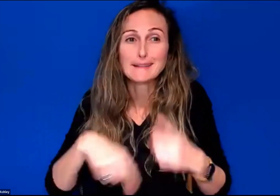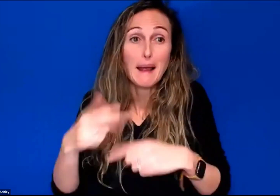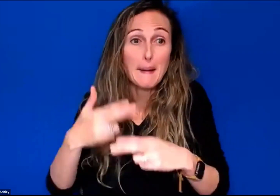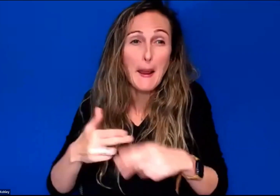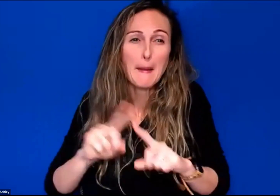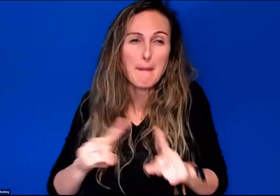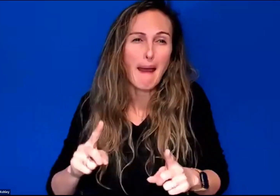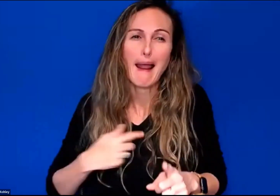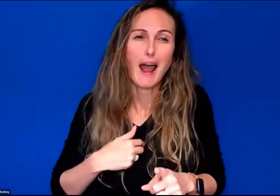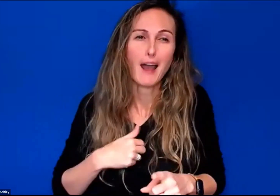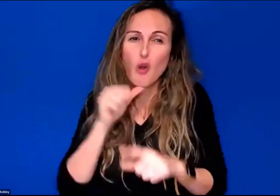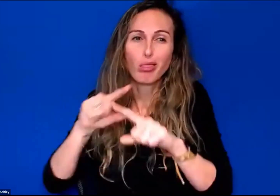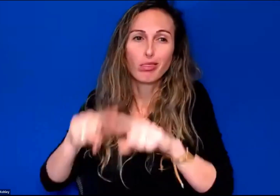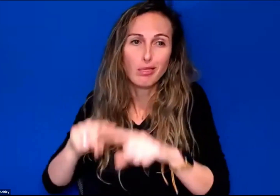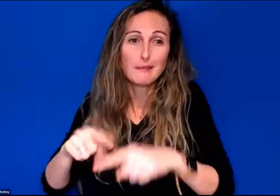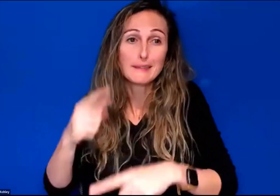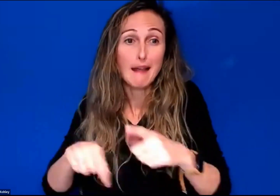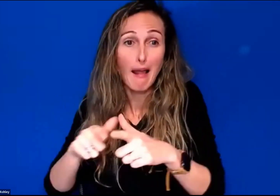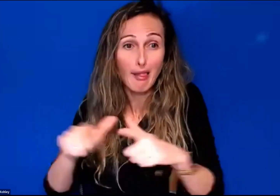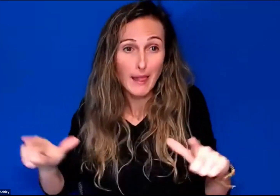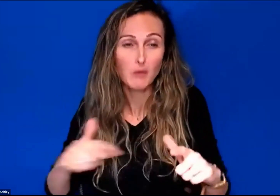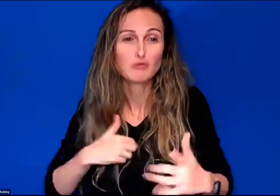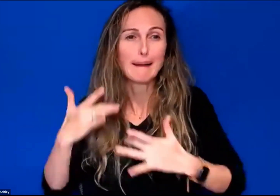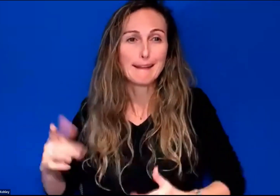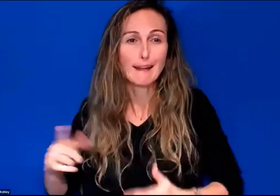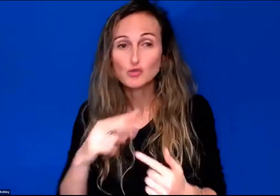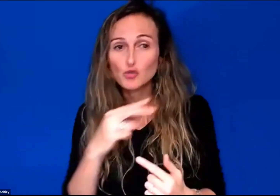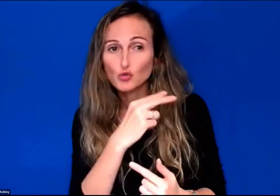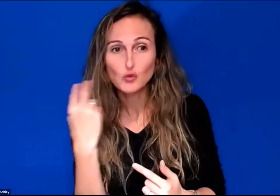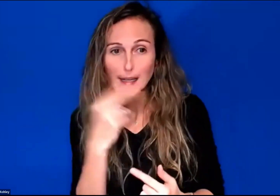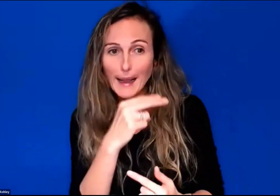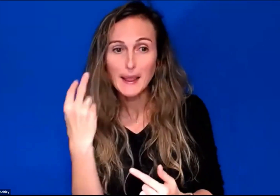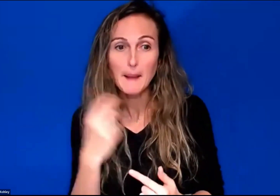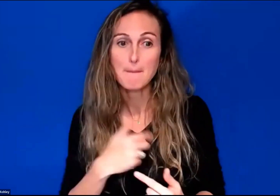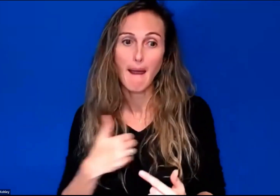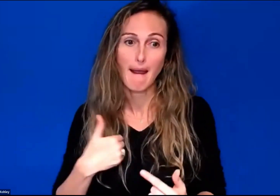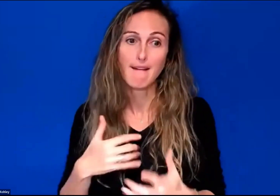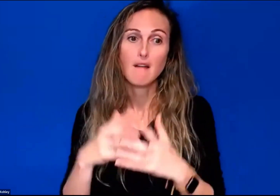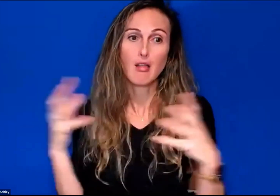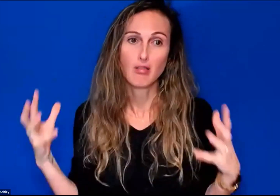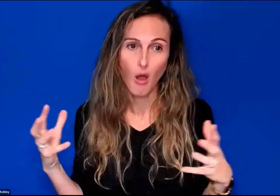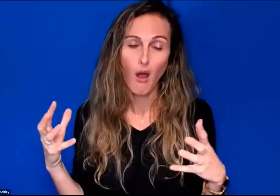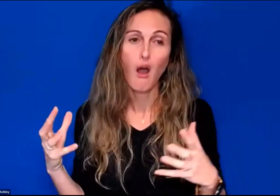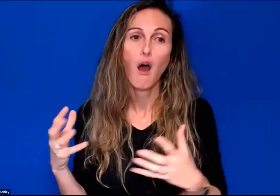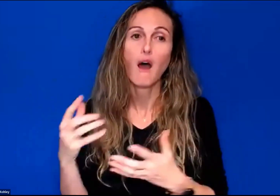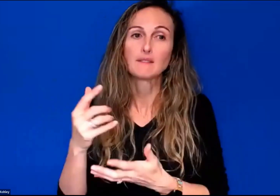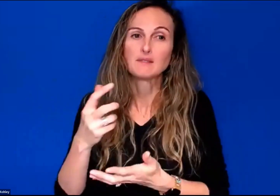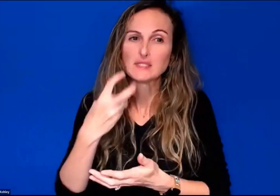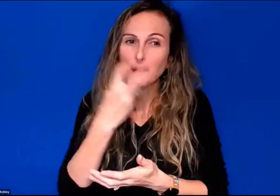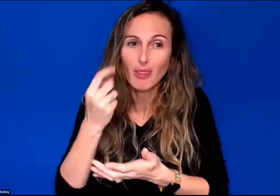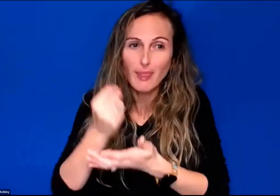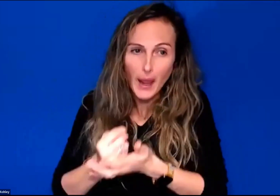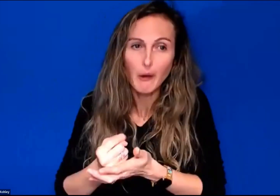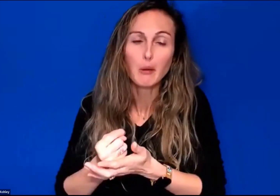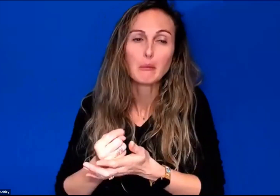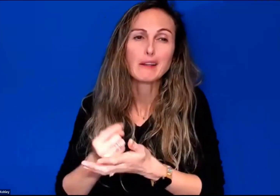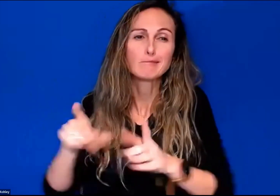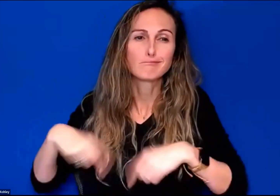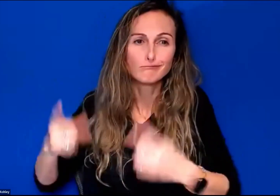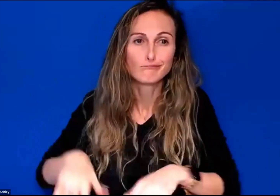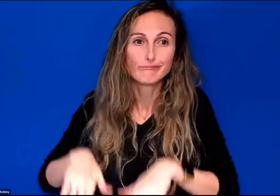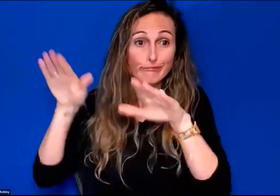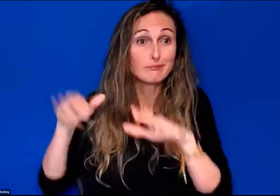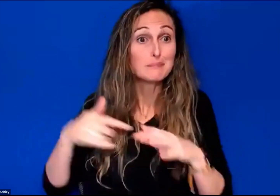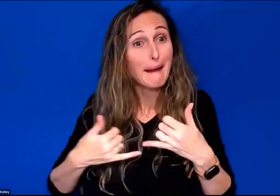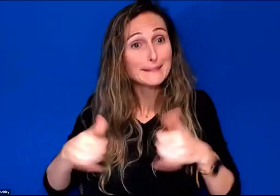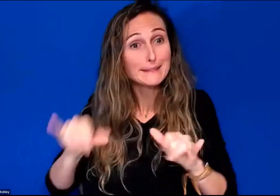speech therapy when I was younger. Yeah, but still, I still identify as a deaf person because that's